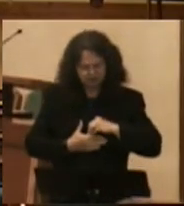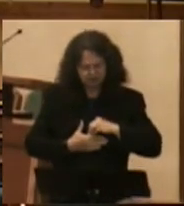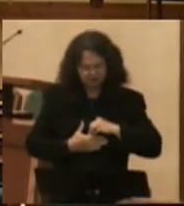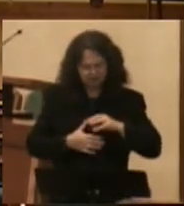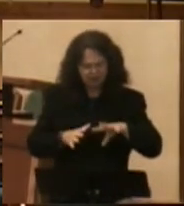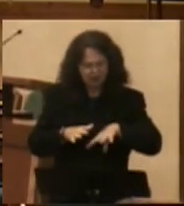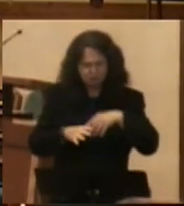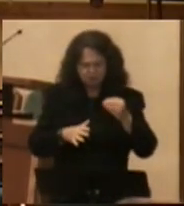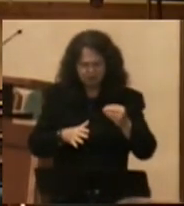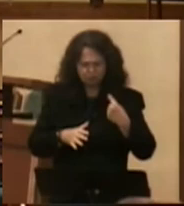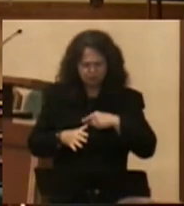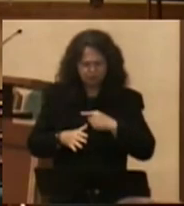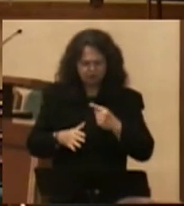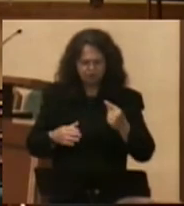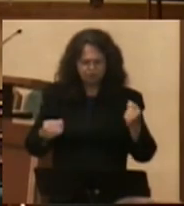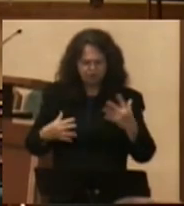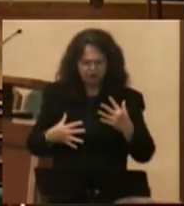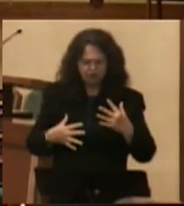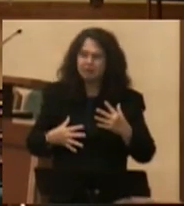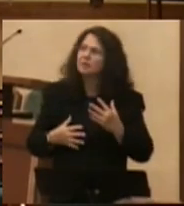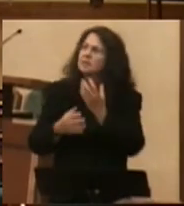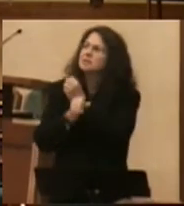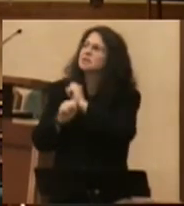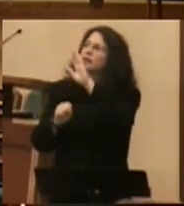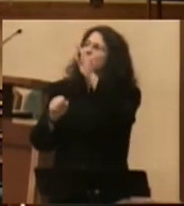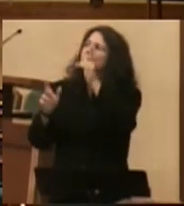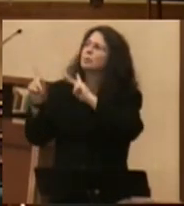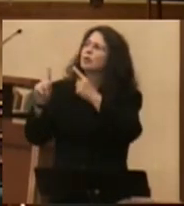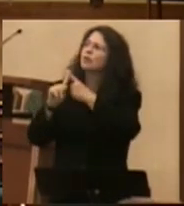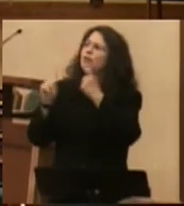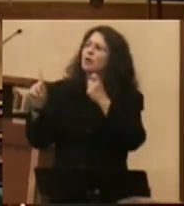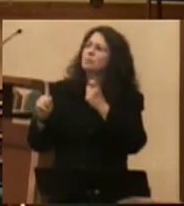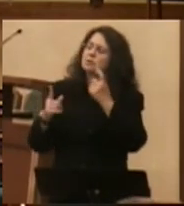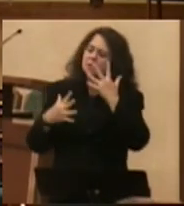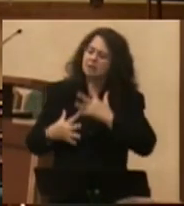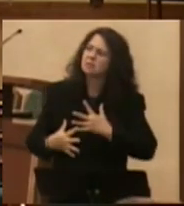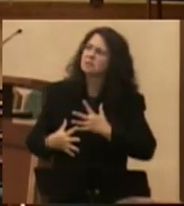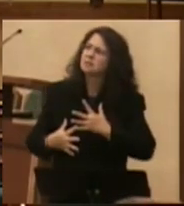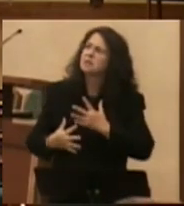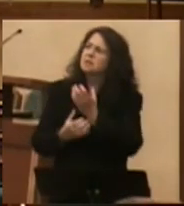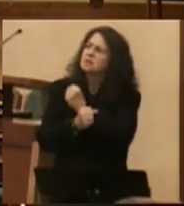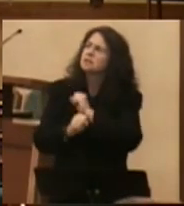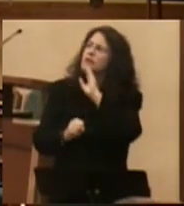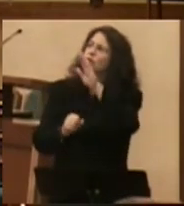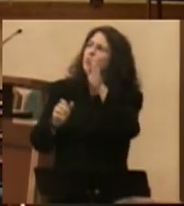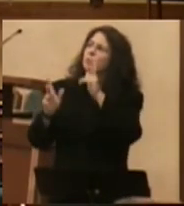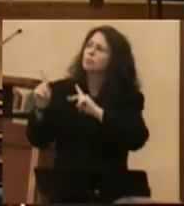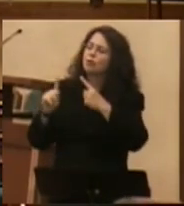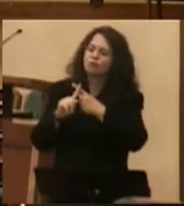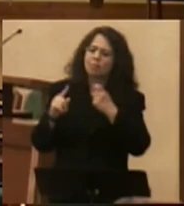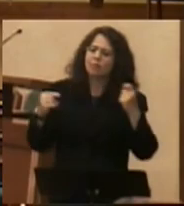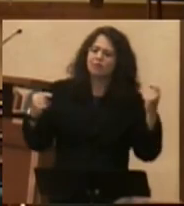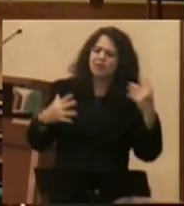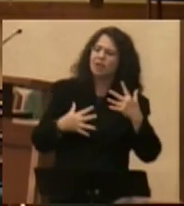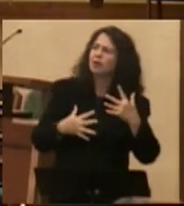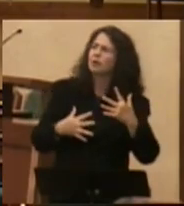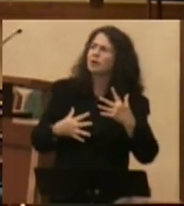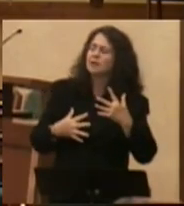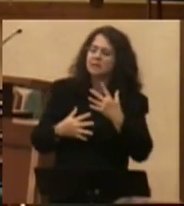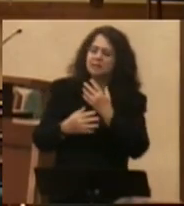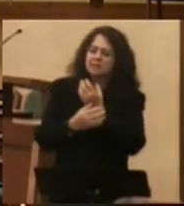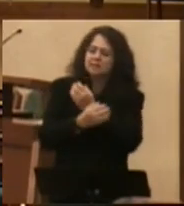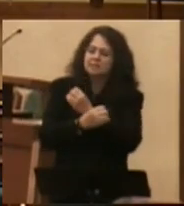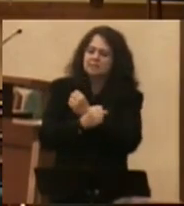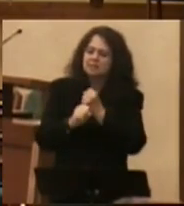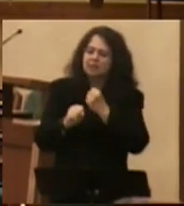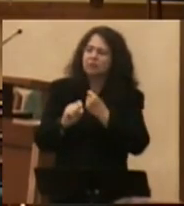afraid. Rescue your people from despair. Deliver your sons and daughters from fear. And preserve us